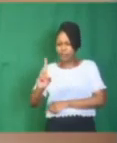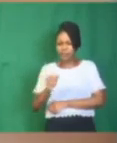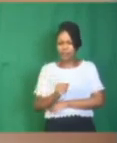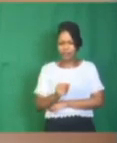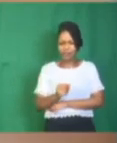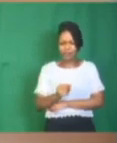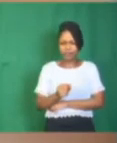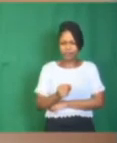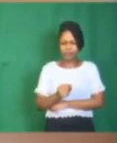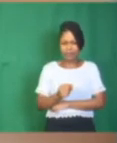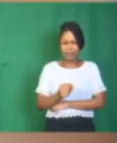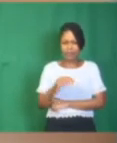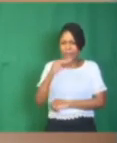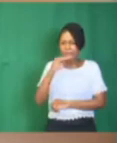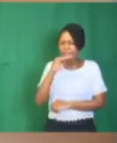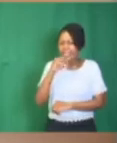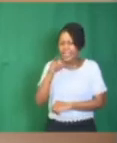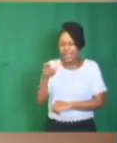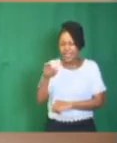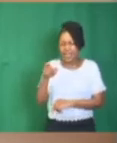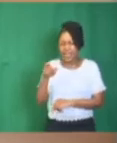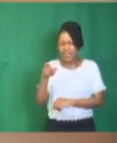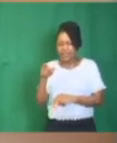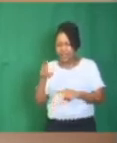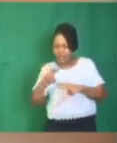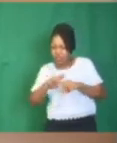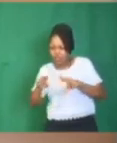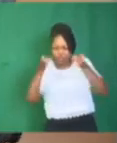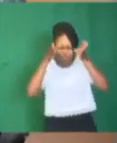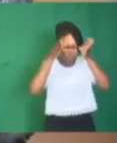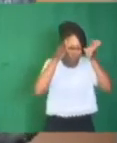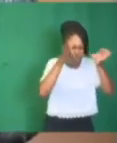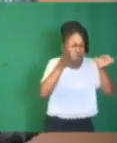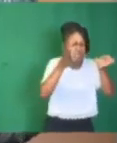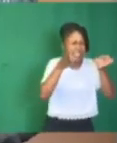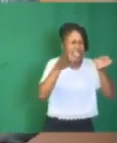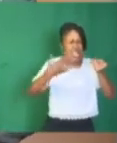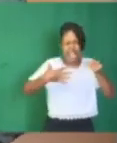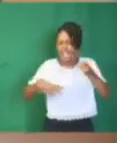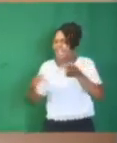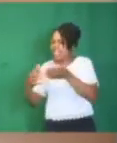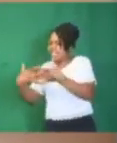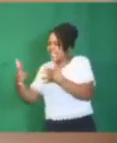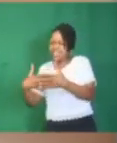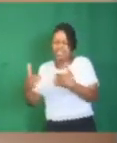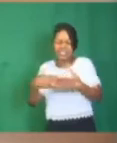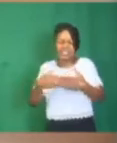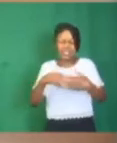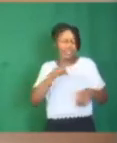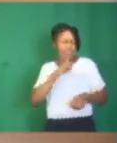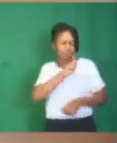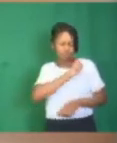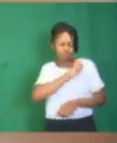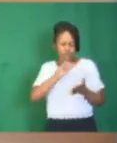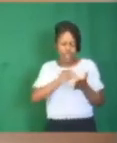is not just the focus. This is not only the focus. I'm sure you have seen the kidneys that were shown. It is not the focus. When we talk